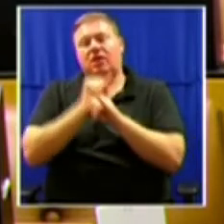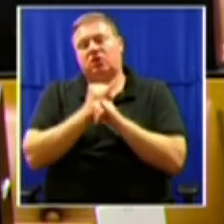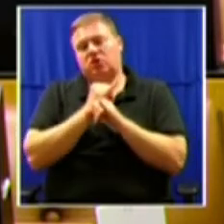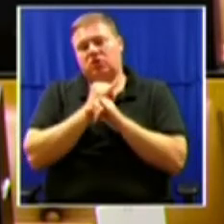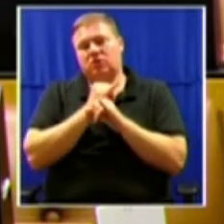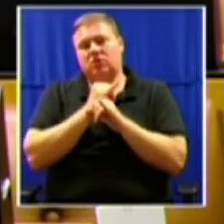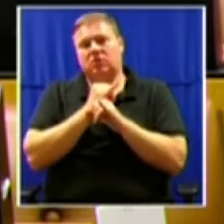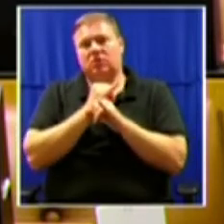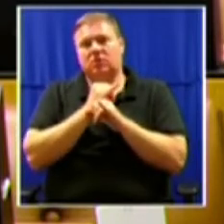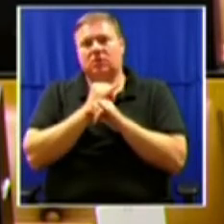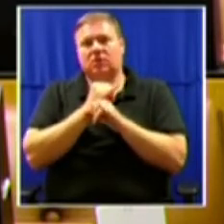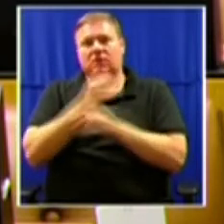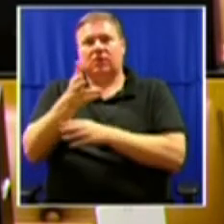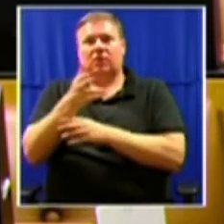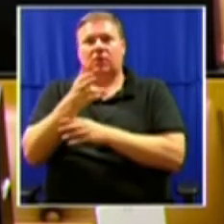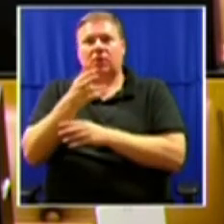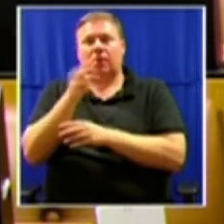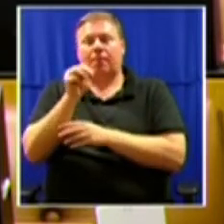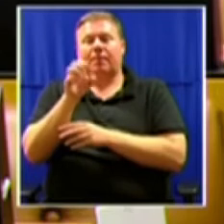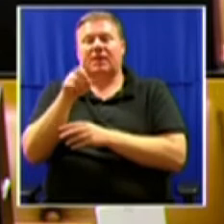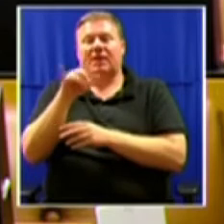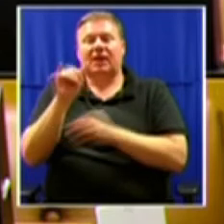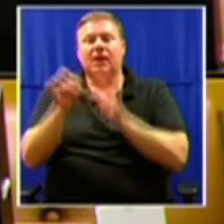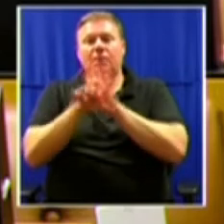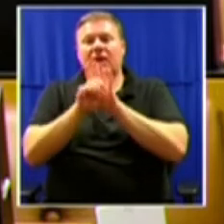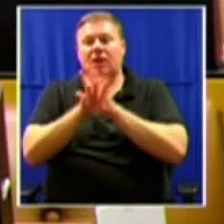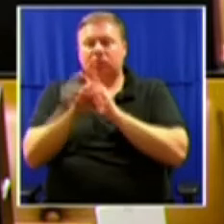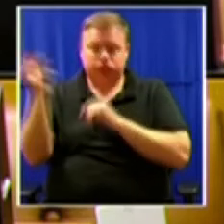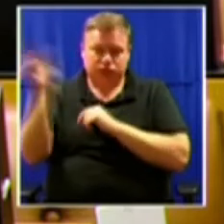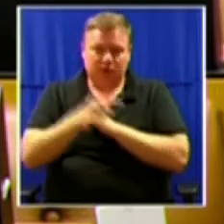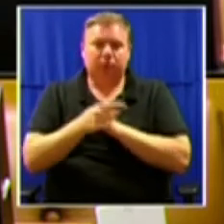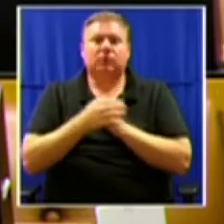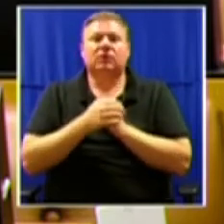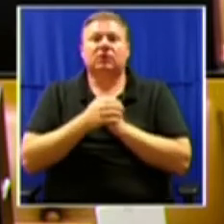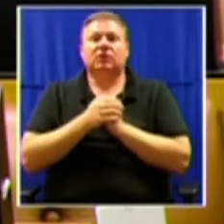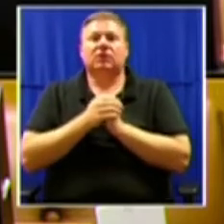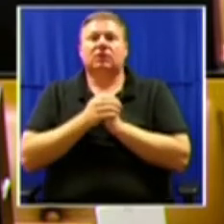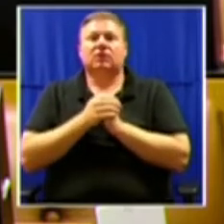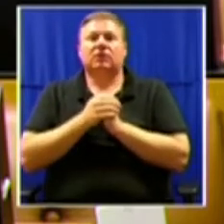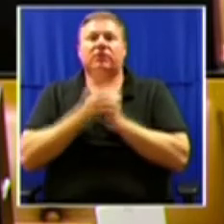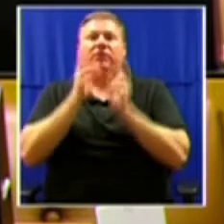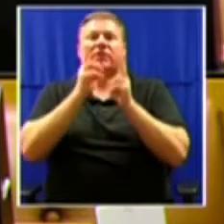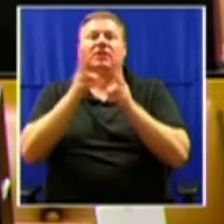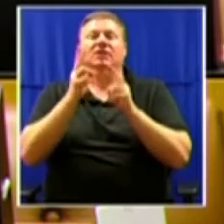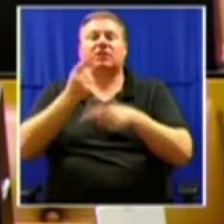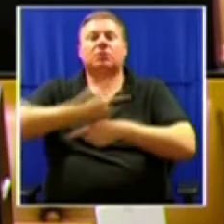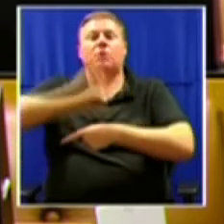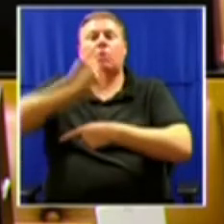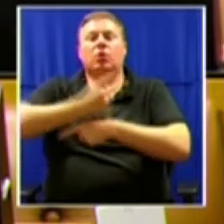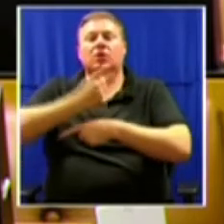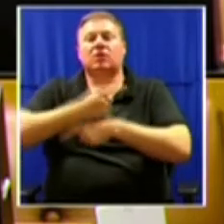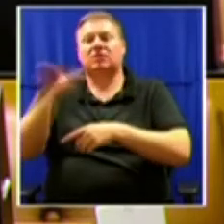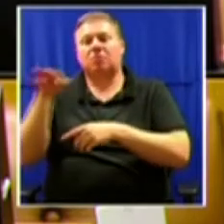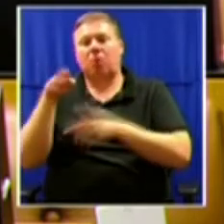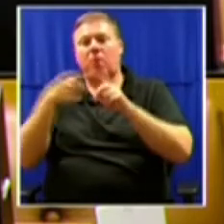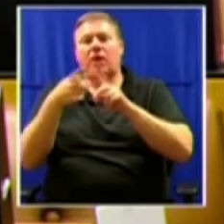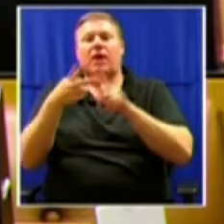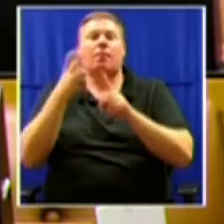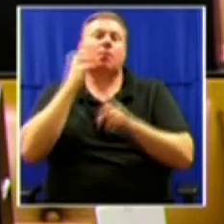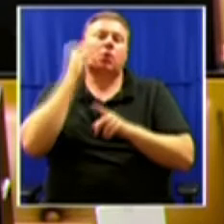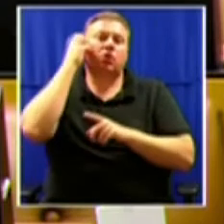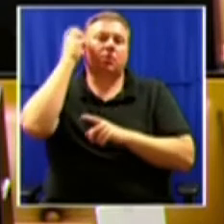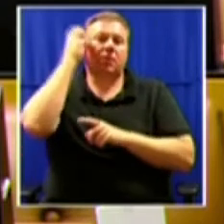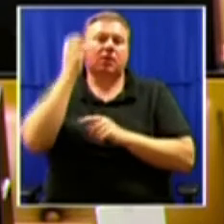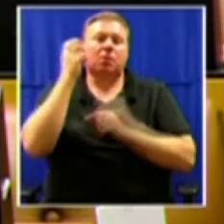by national media to the Northern KwaZulu border with Mozambique. B, community engagements, various community